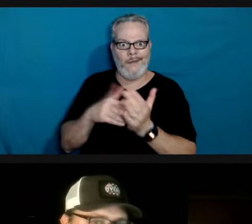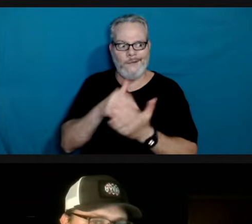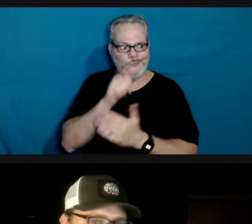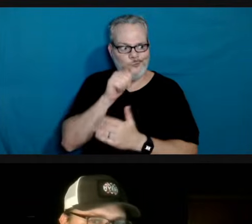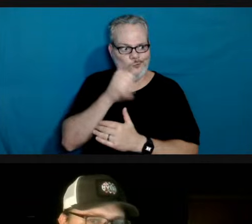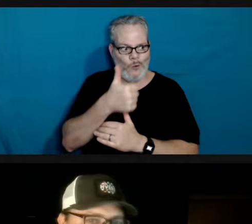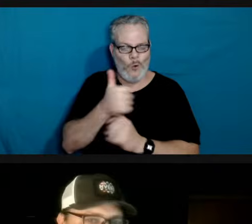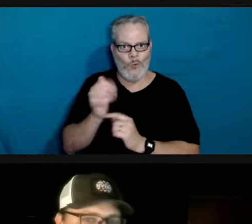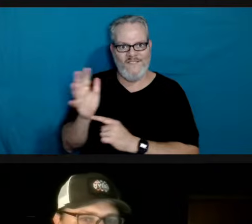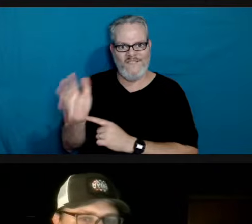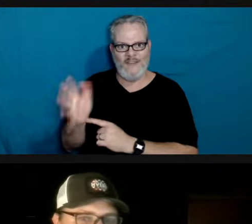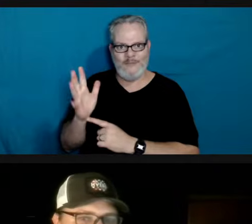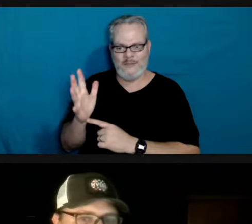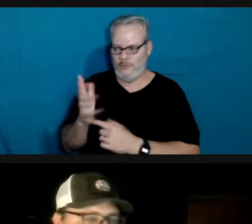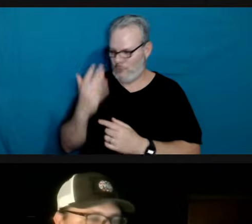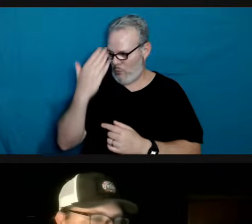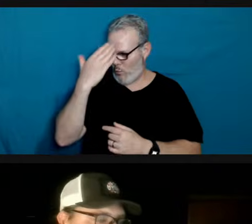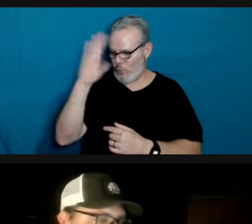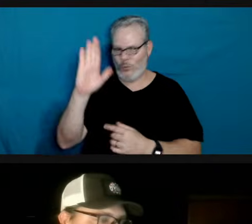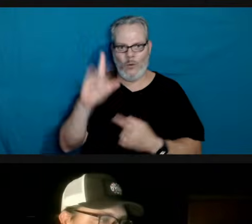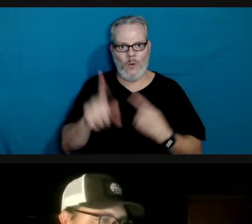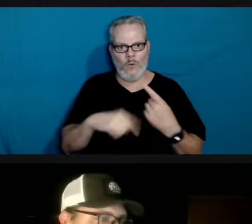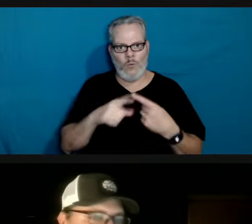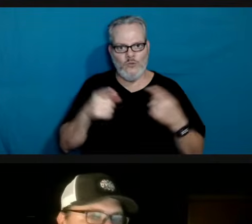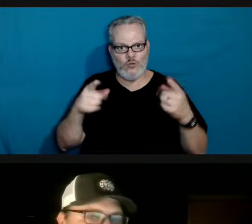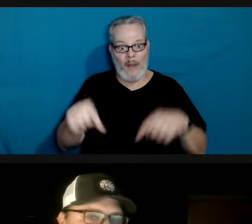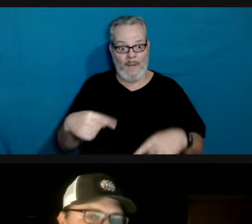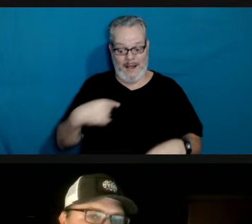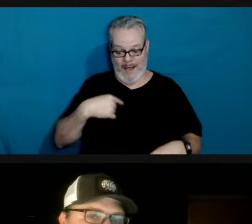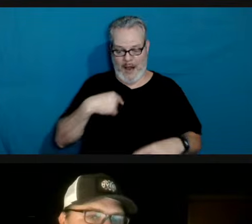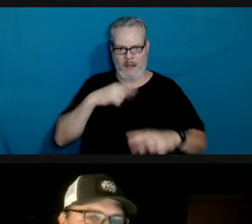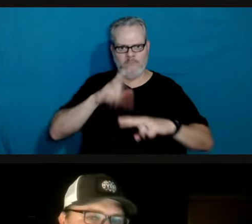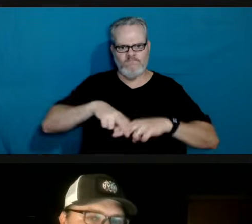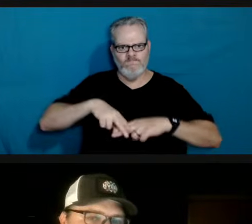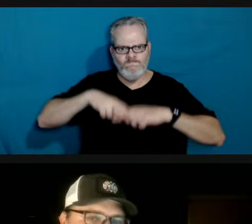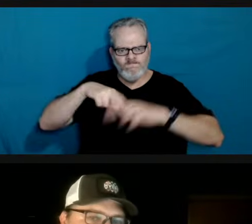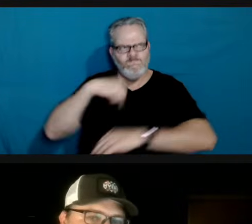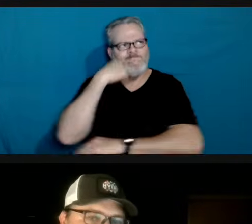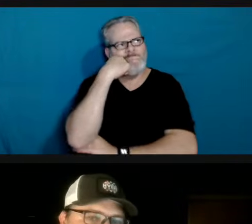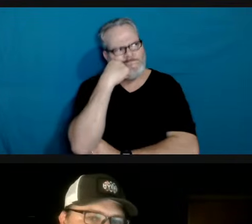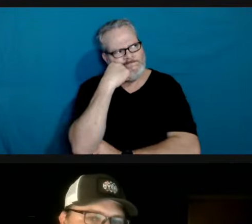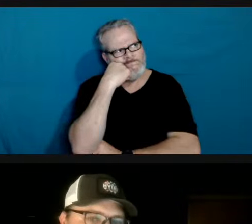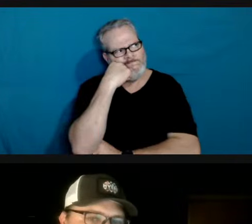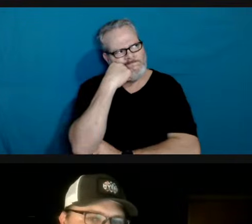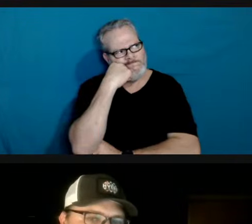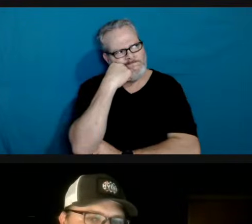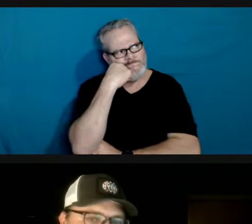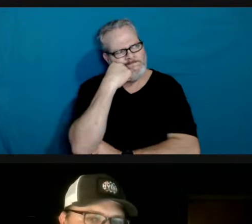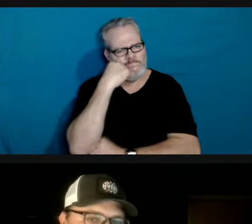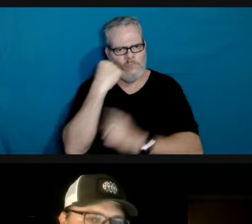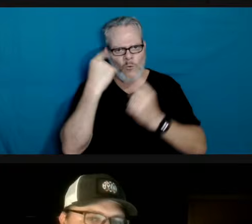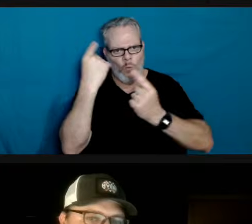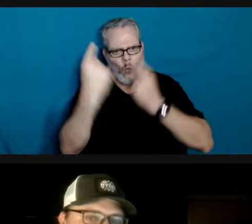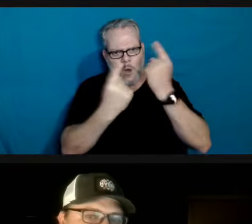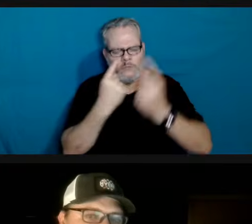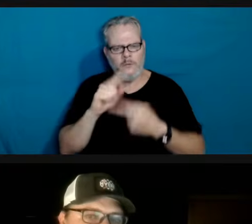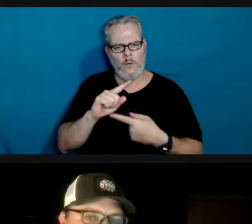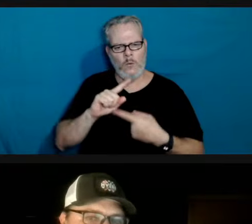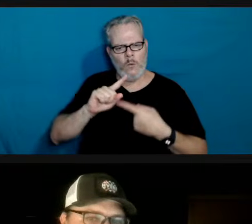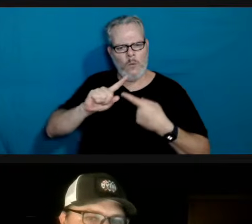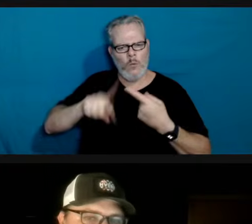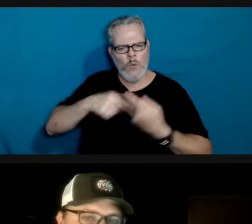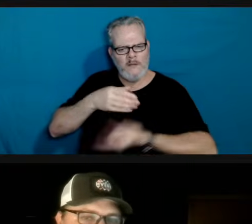minutes. So, I'm sitting here wondering if the power turns on tonight or if it's tomorrow or the next, who